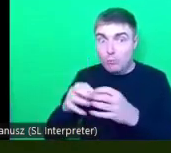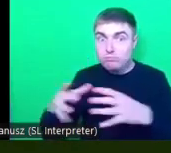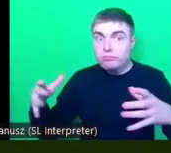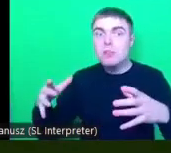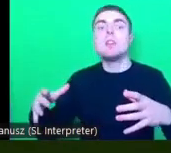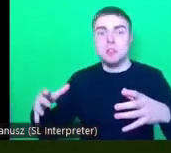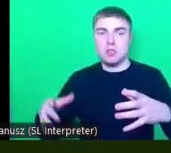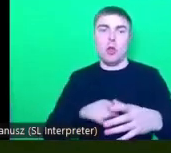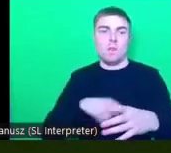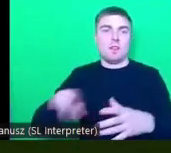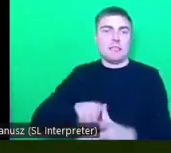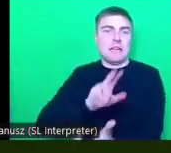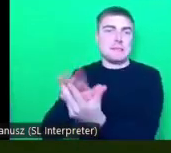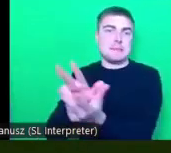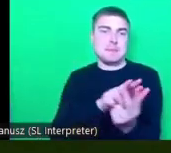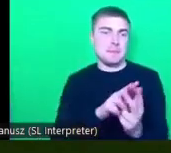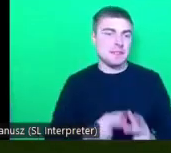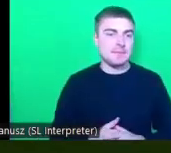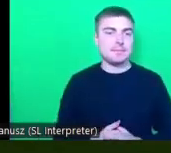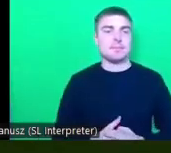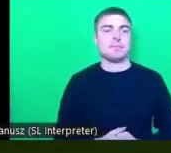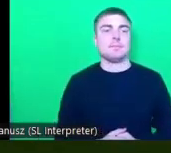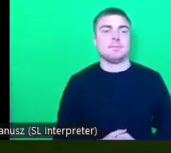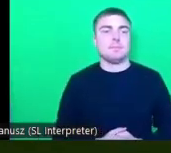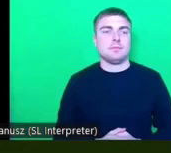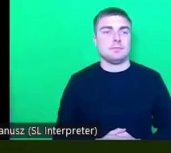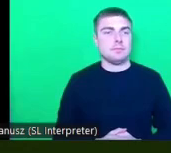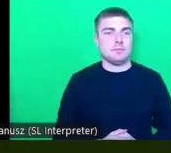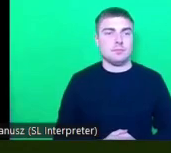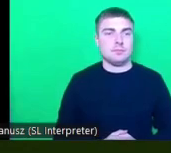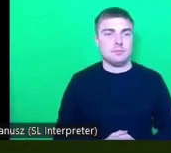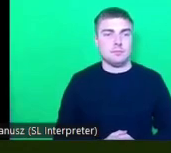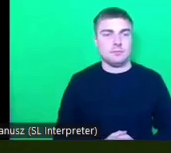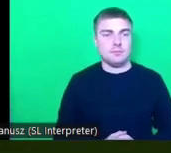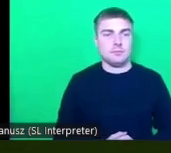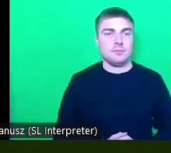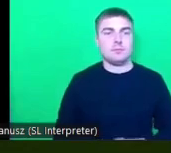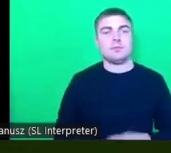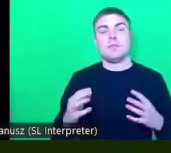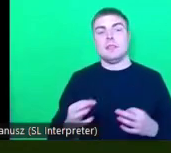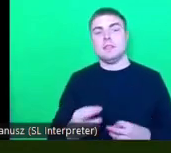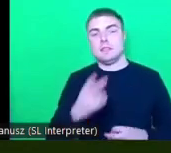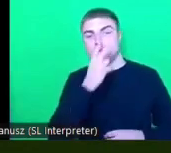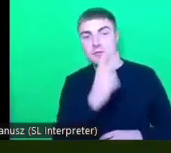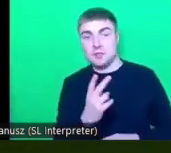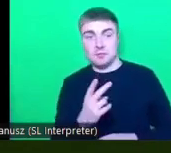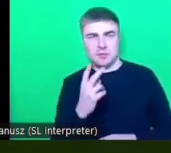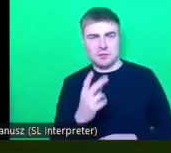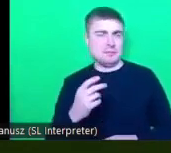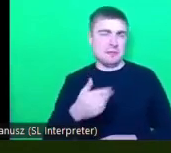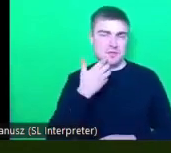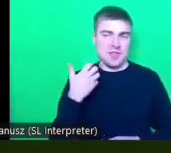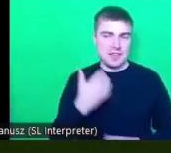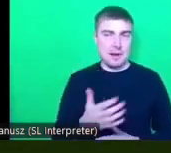And also what you can expect when, as you see on those maps earlier, that we have had a denser wolf population and that we will